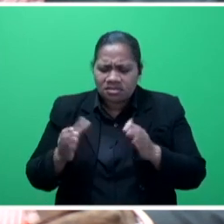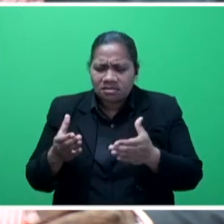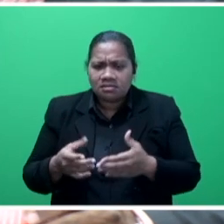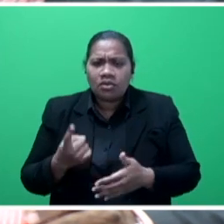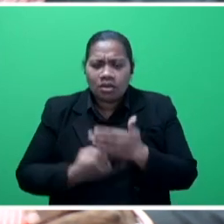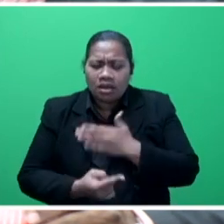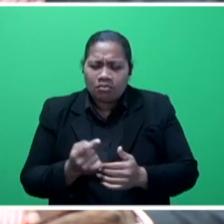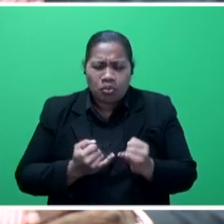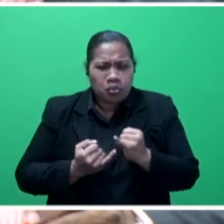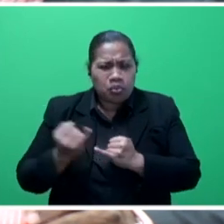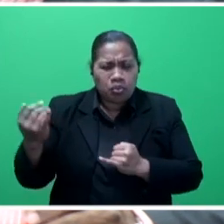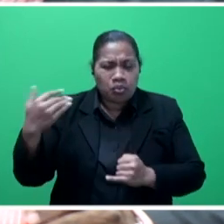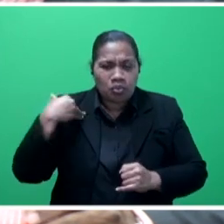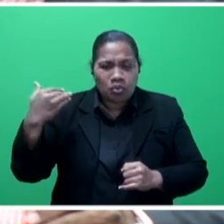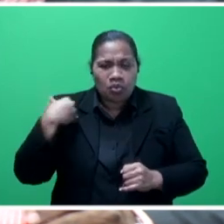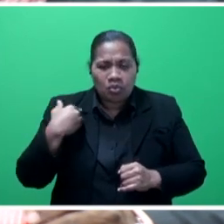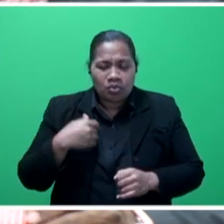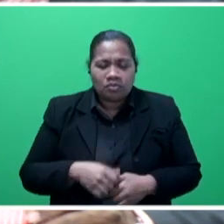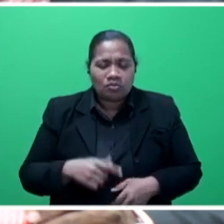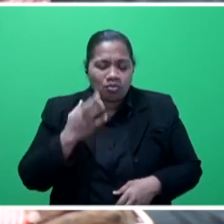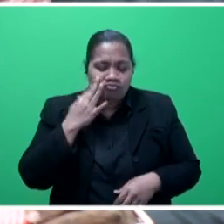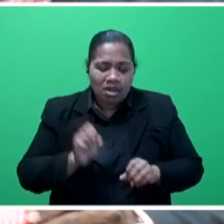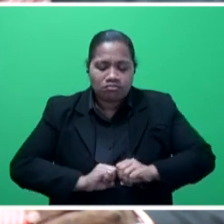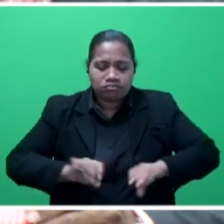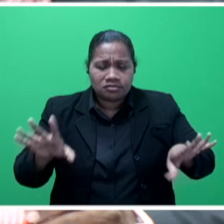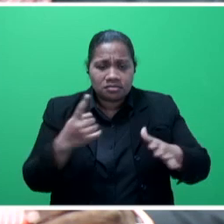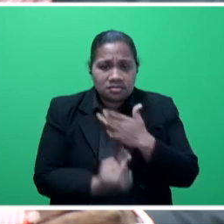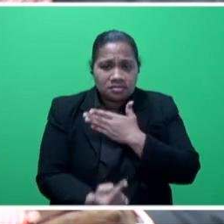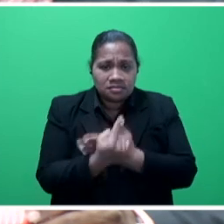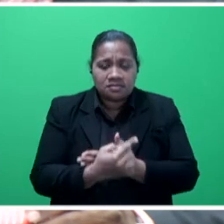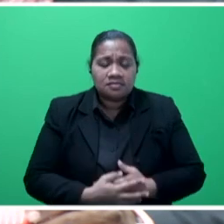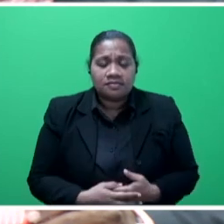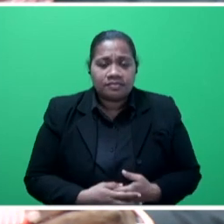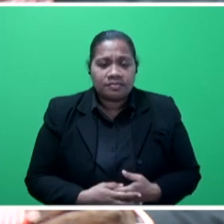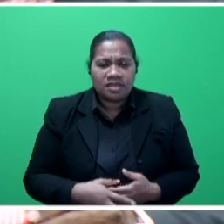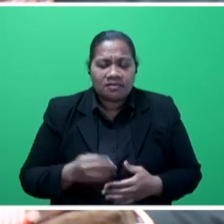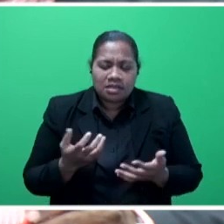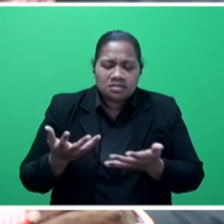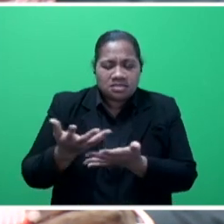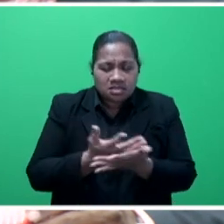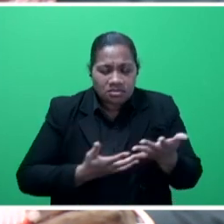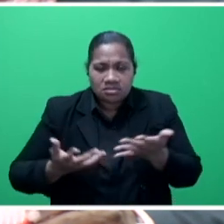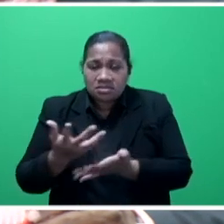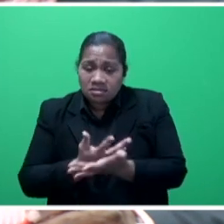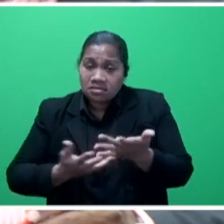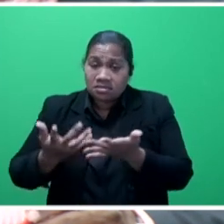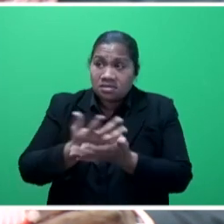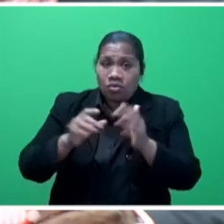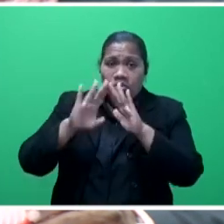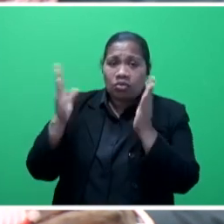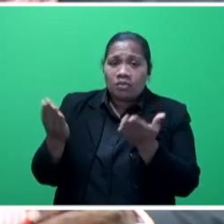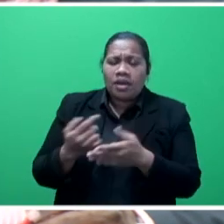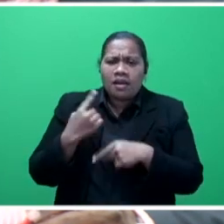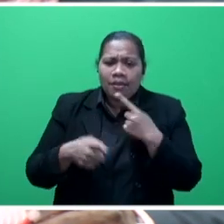severely affected globally by the pandemic. Consequently, there have been several discussions globally about